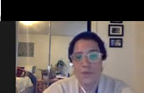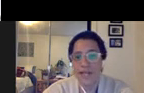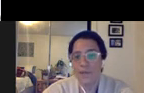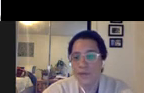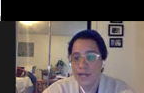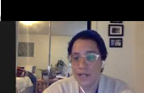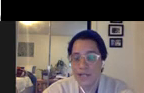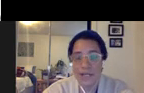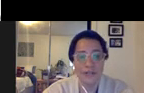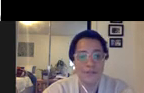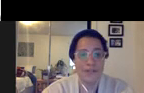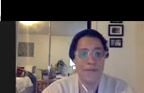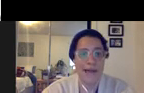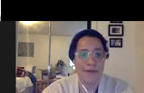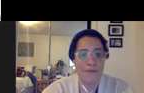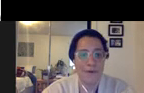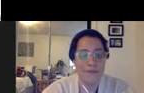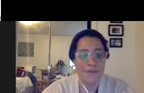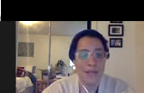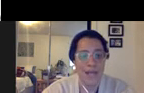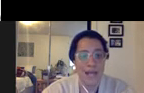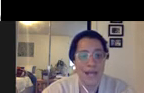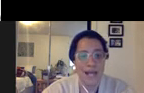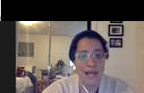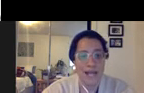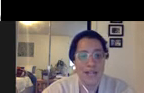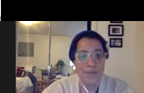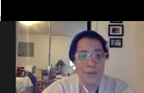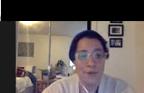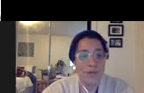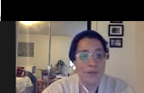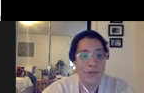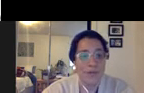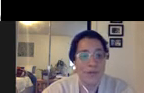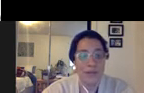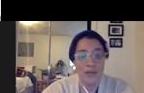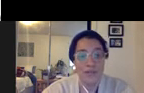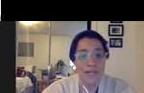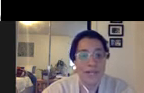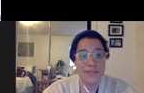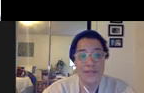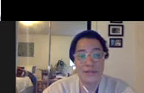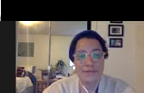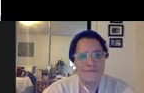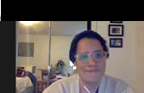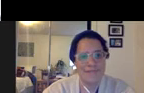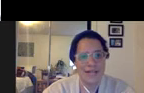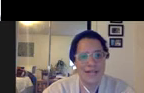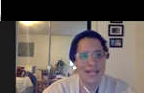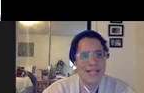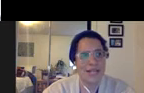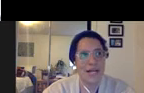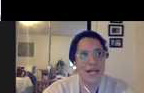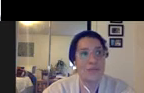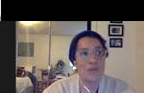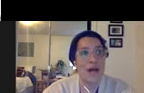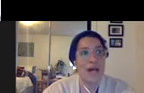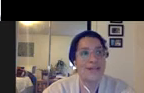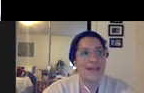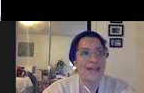that when I put out an initial feedback form, I asked people what types of, I